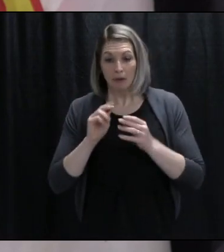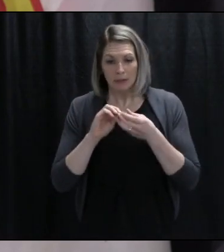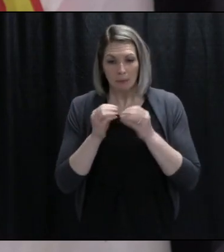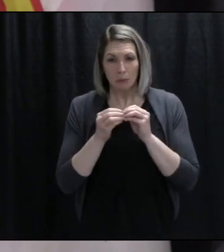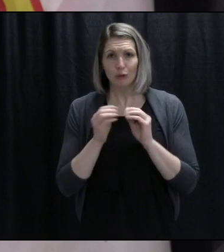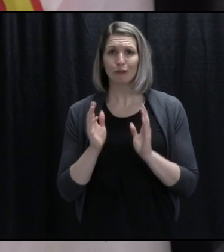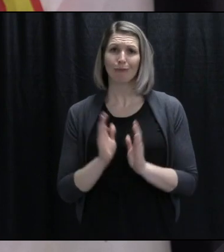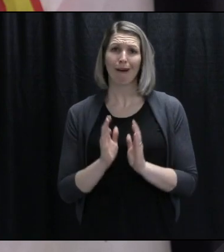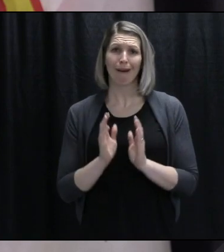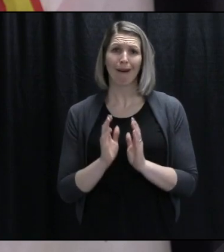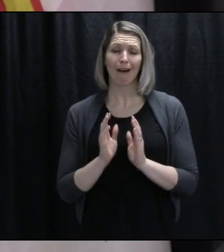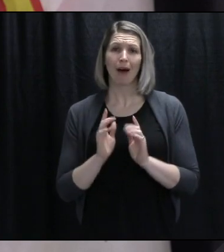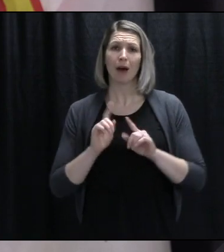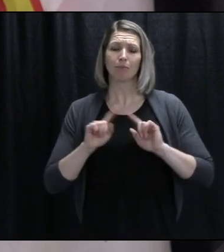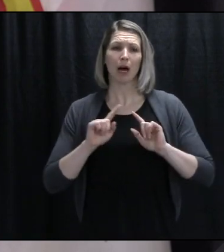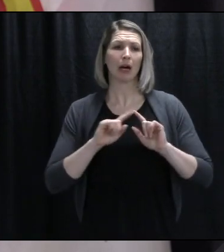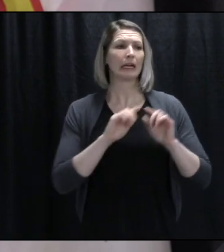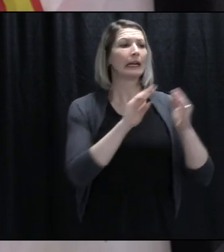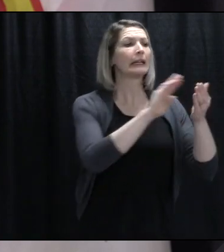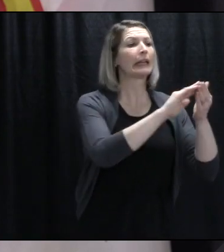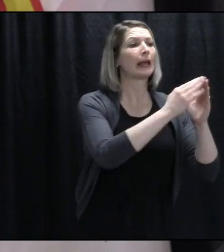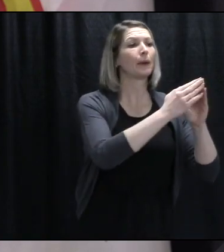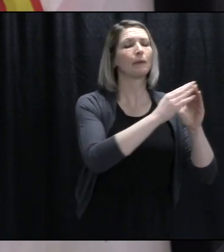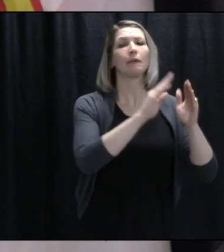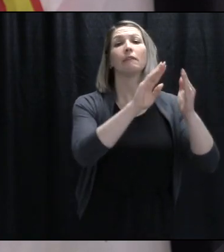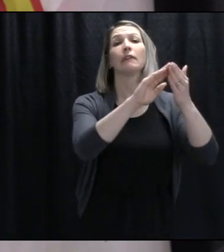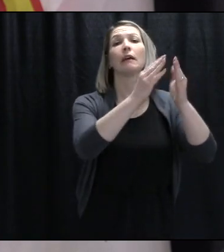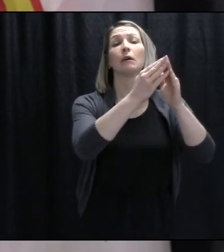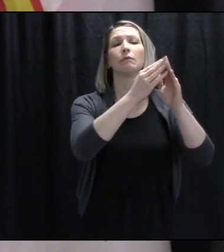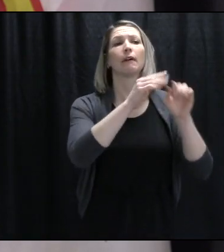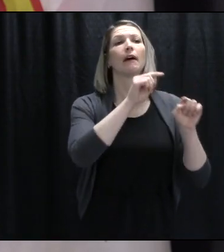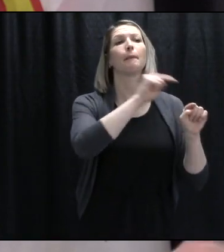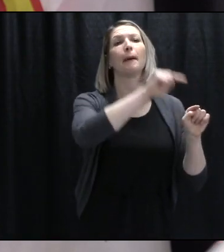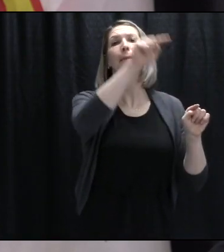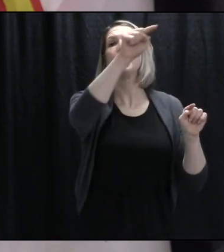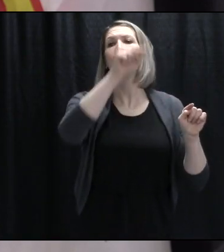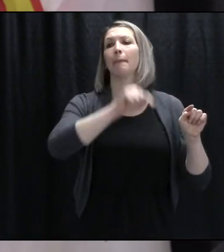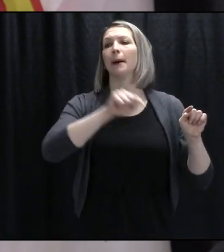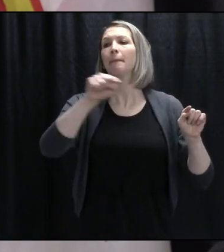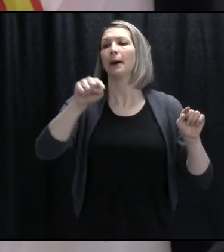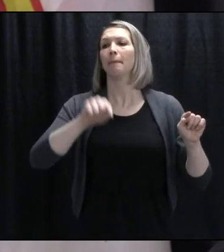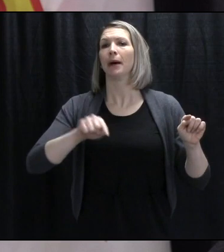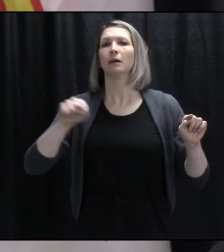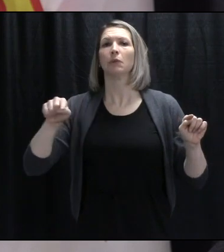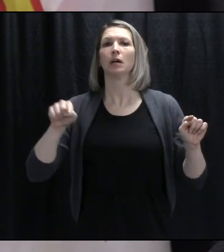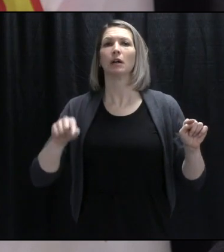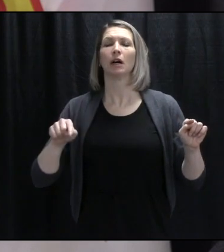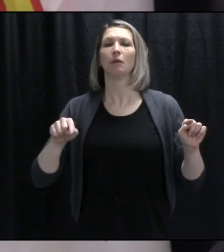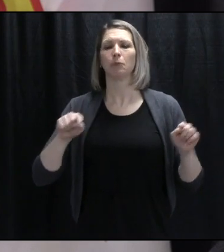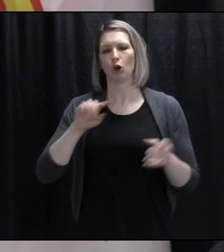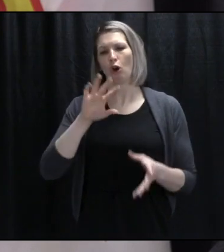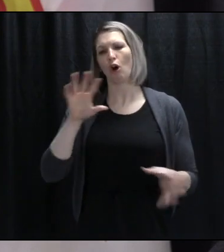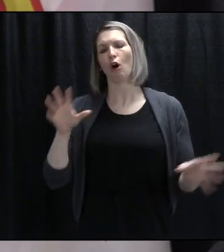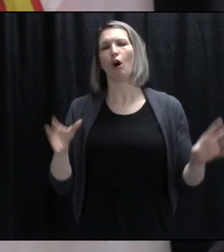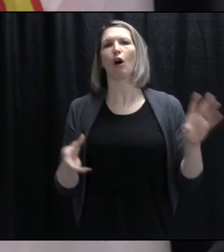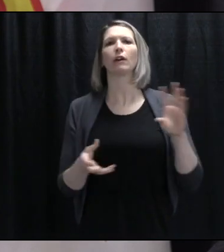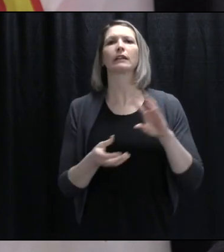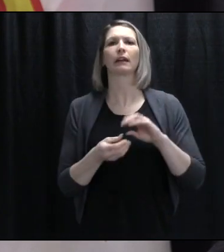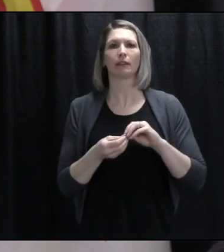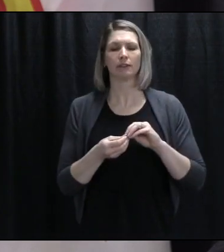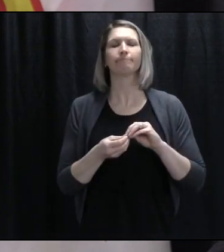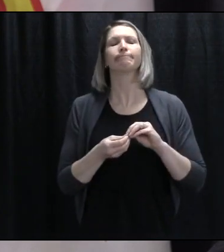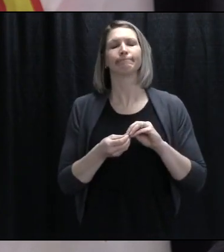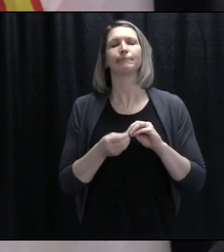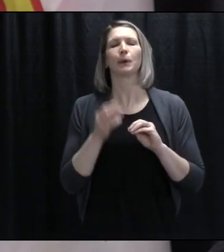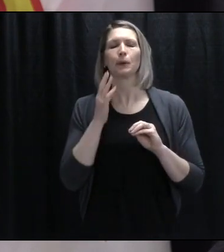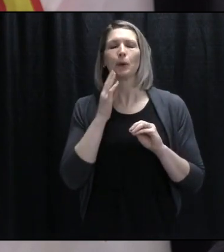out. So today I'm going to talk a lot about what's on your mind, and that is essential travel. You know